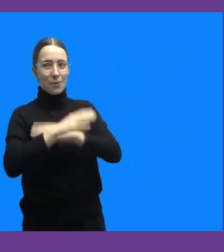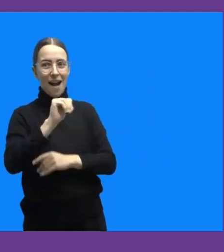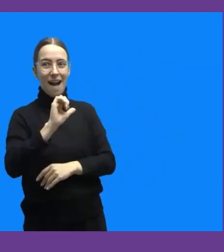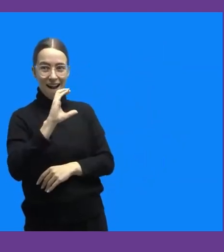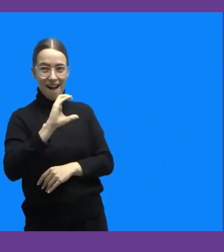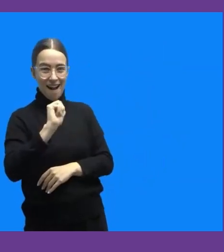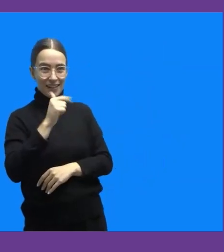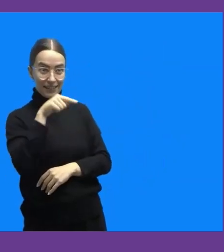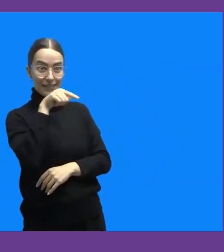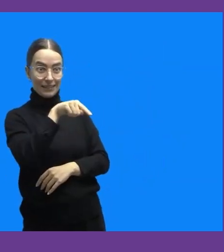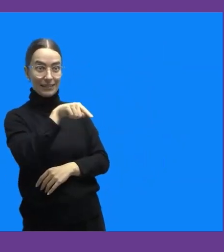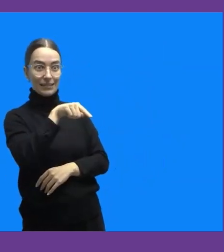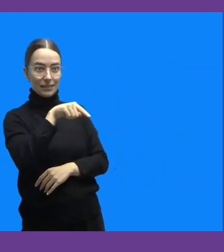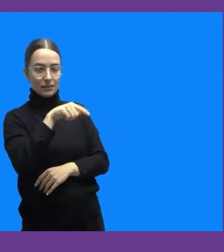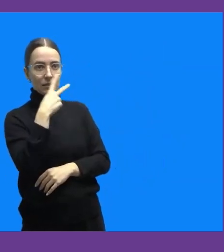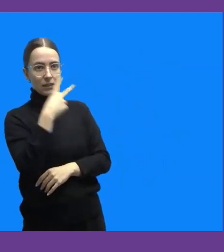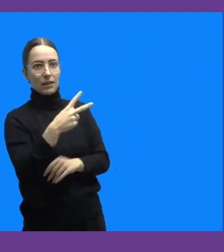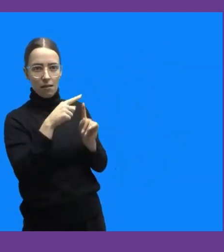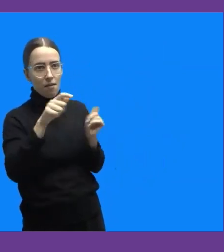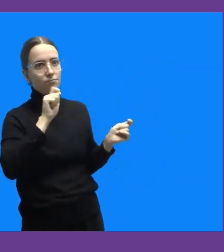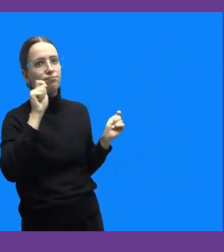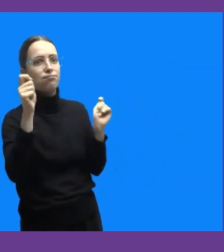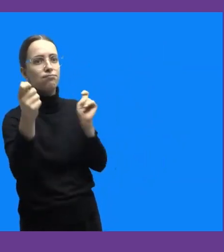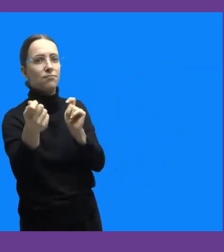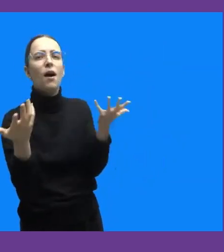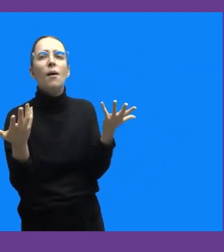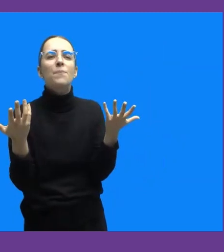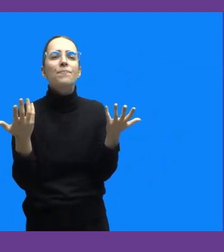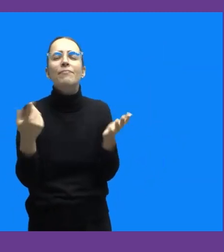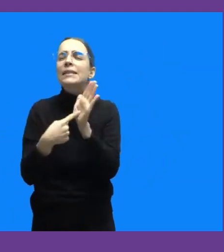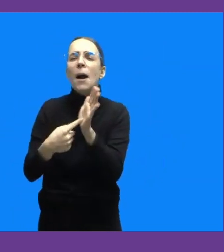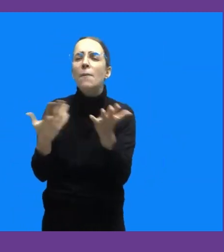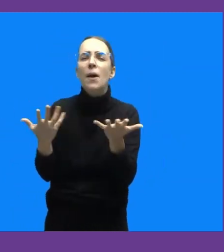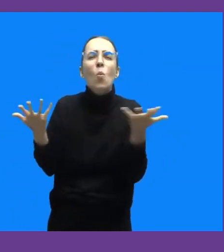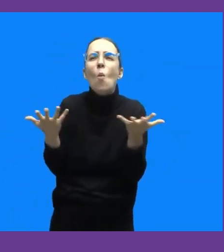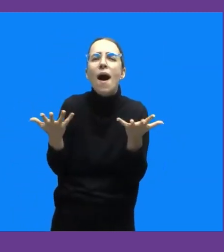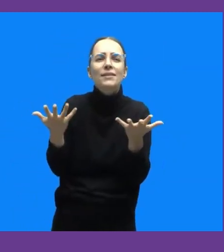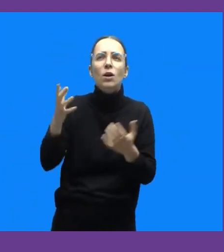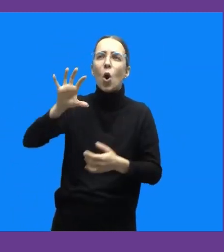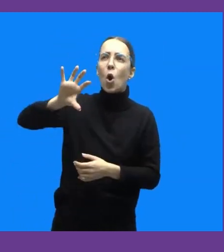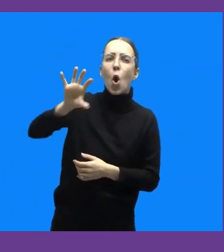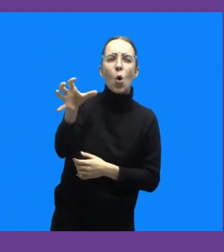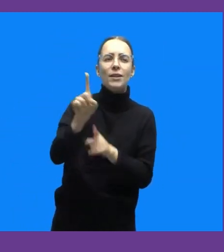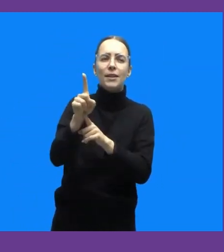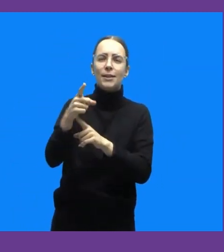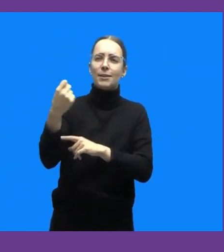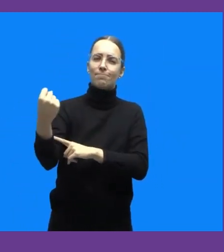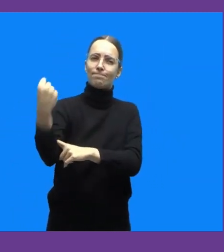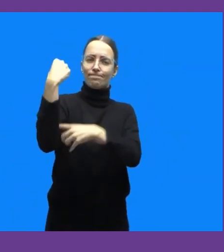the government. So back to, we have to be educating our public servants what